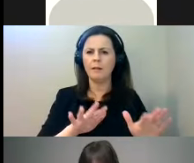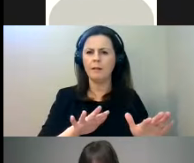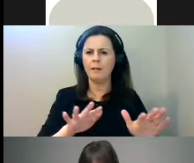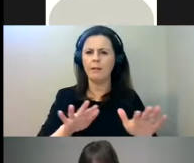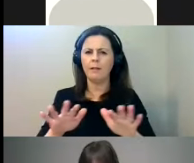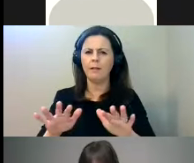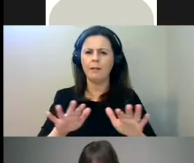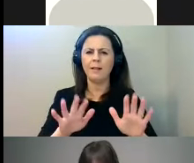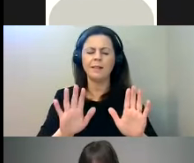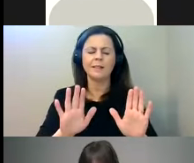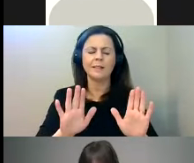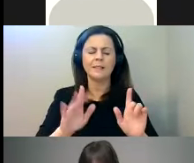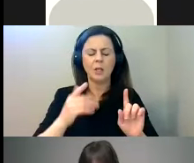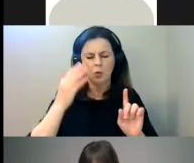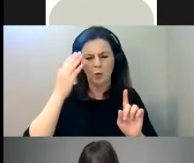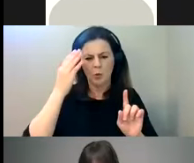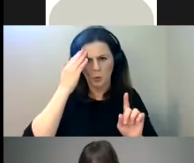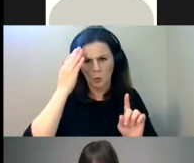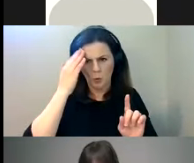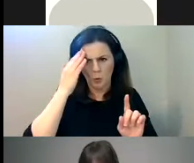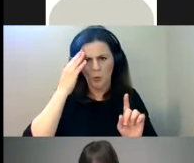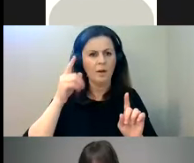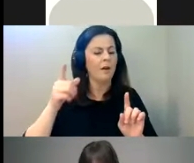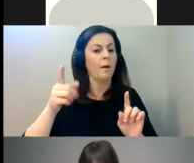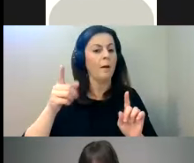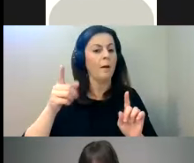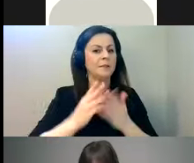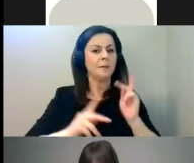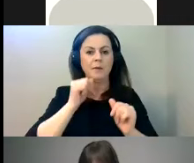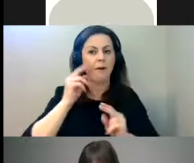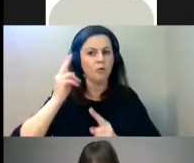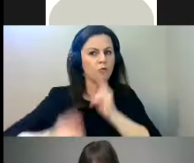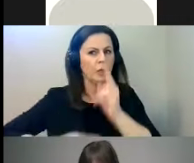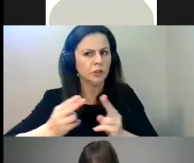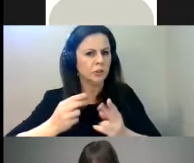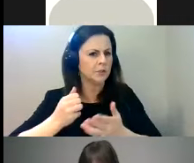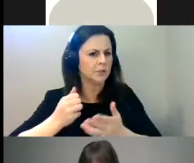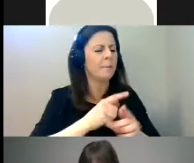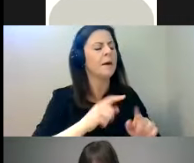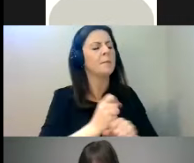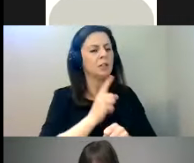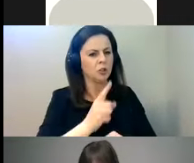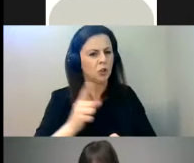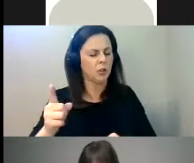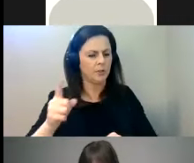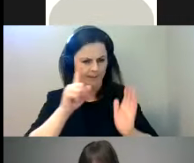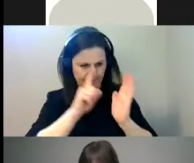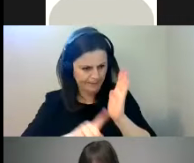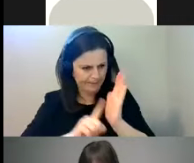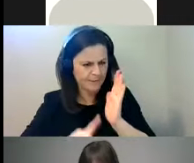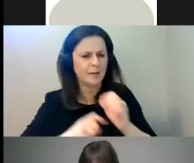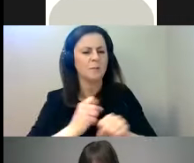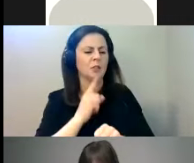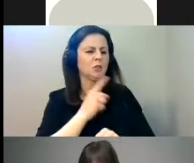in your best interest to make sure you're protected. And knowing that these issues are out there